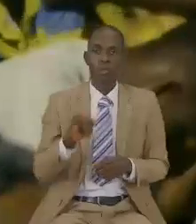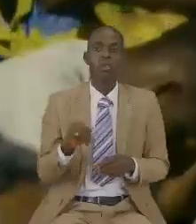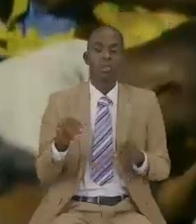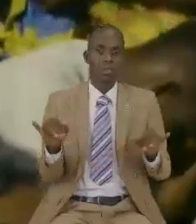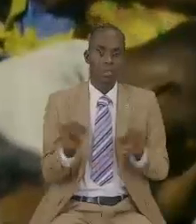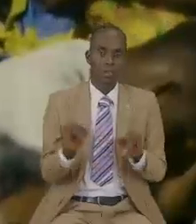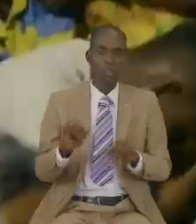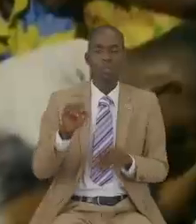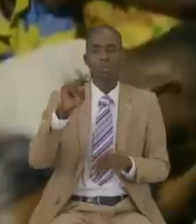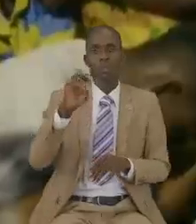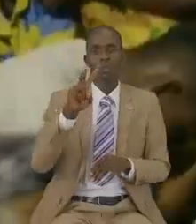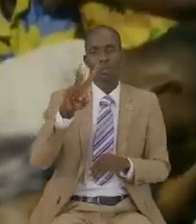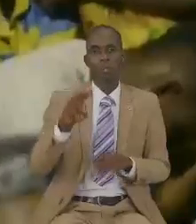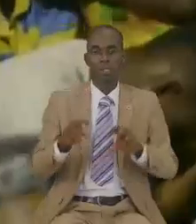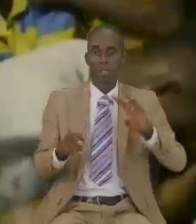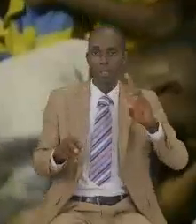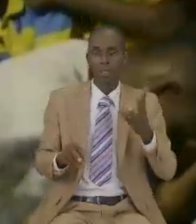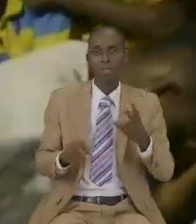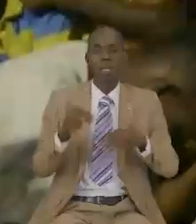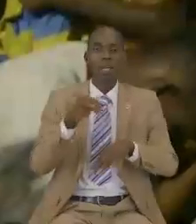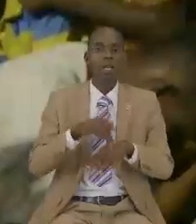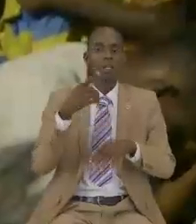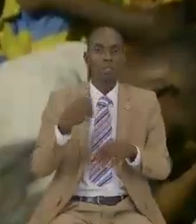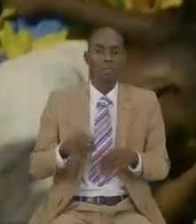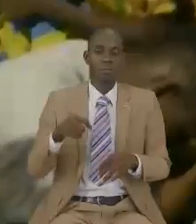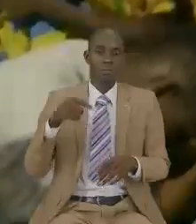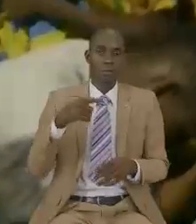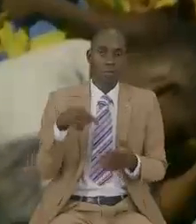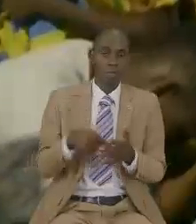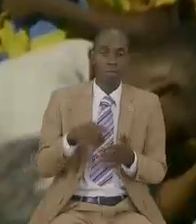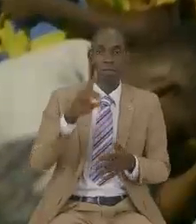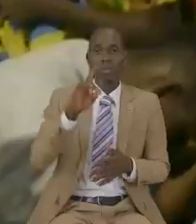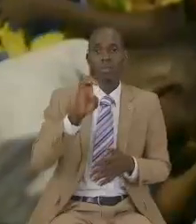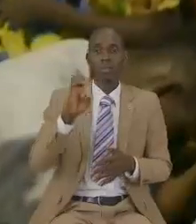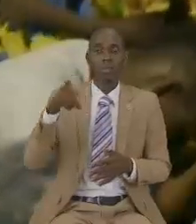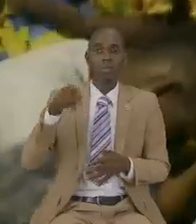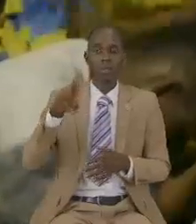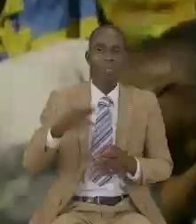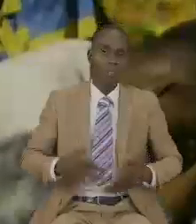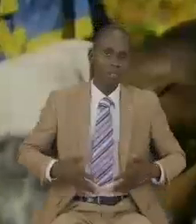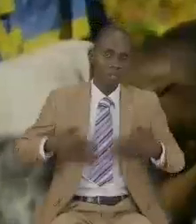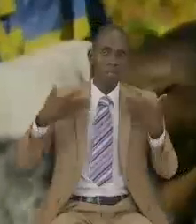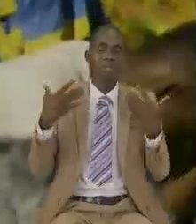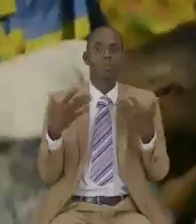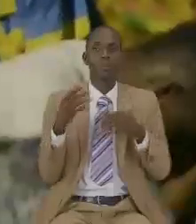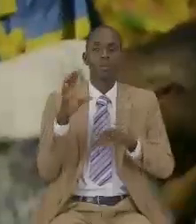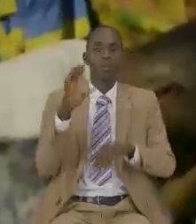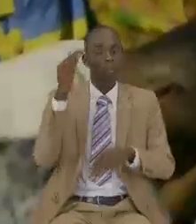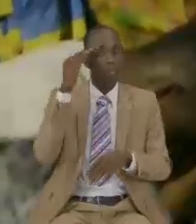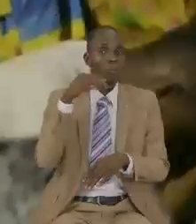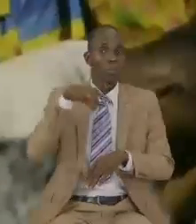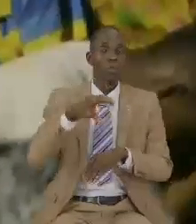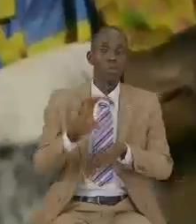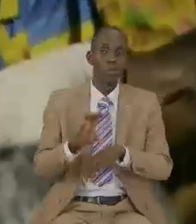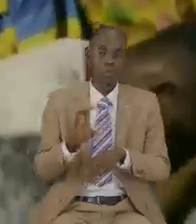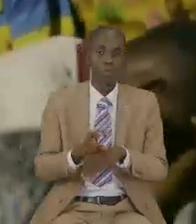at the Deeper Life Campground Bori. Time 4 p.m. 4 p.m.